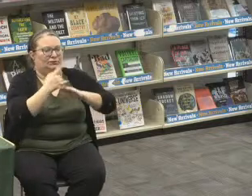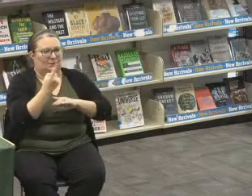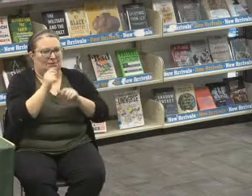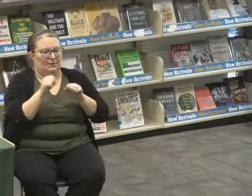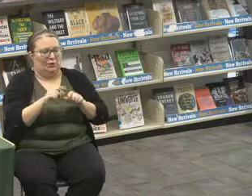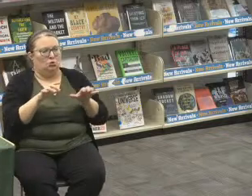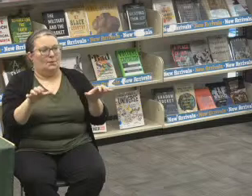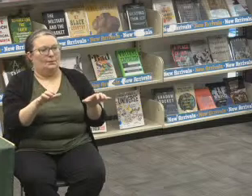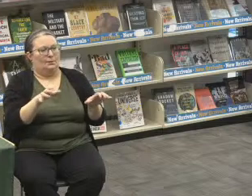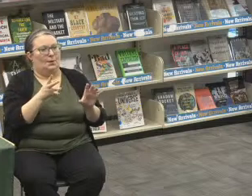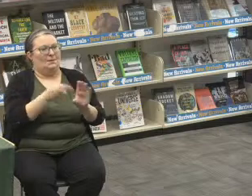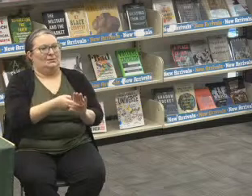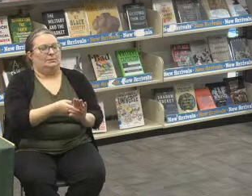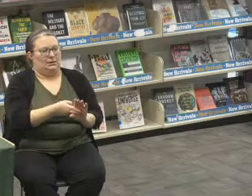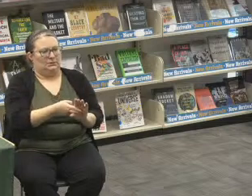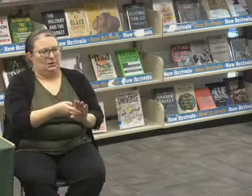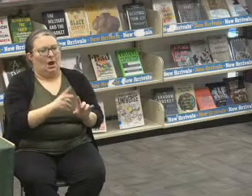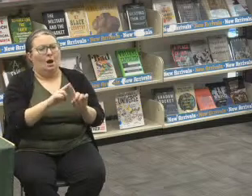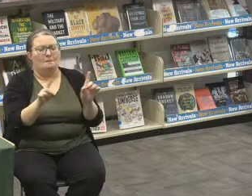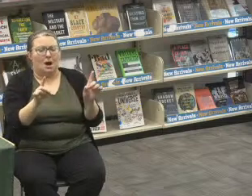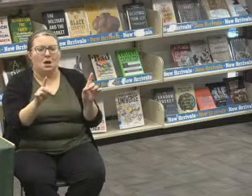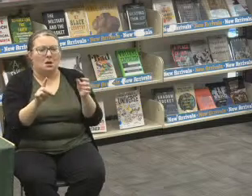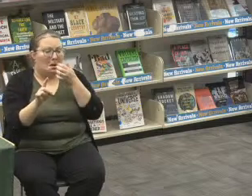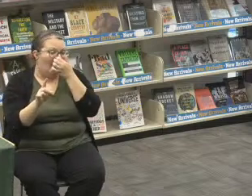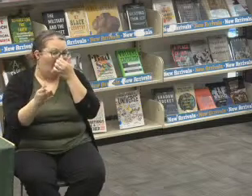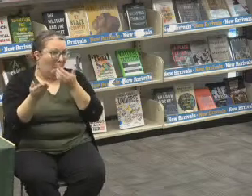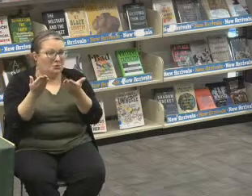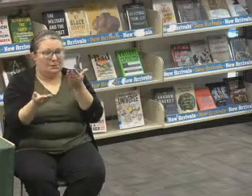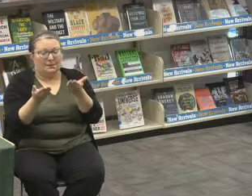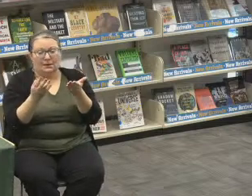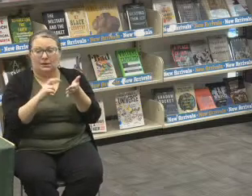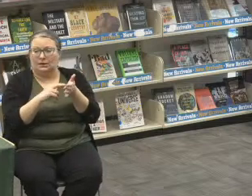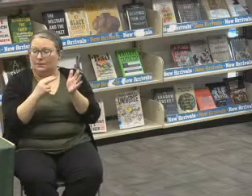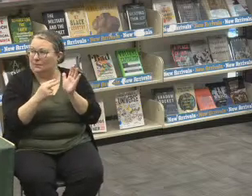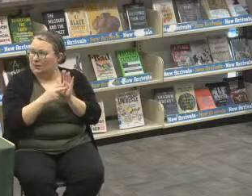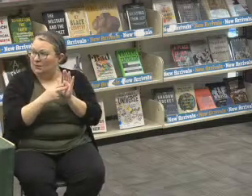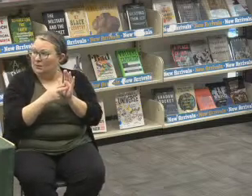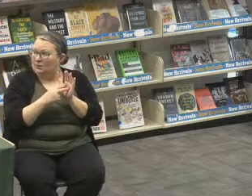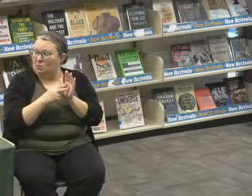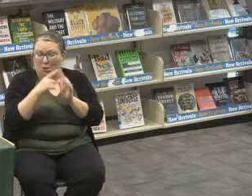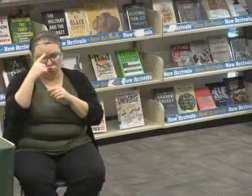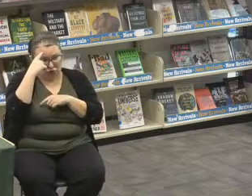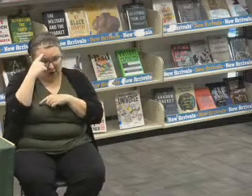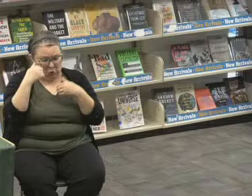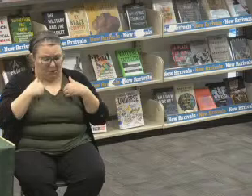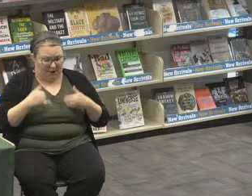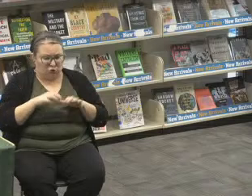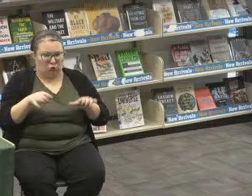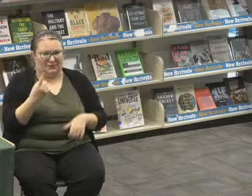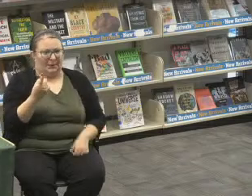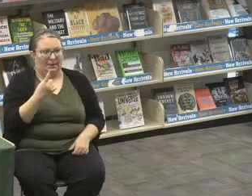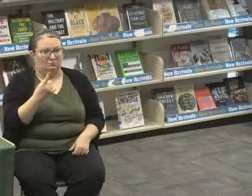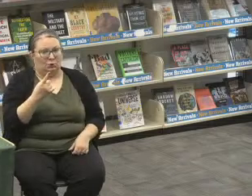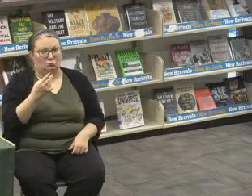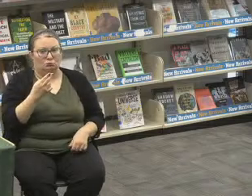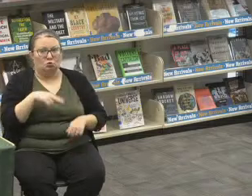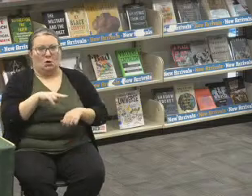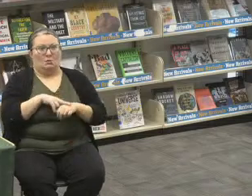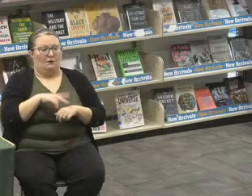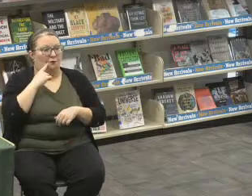to participate, but it could also be very well that their brain or body is doing something which is normal for